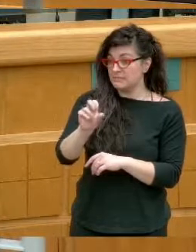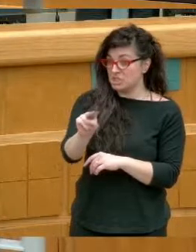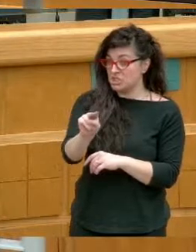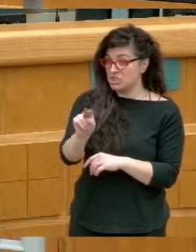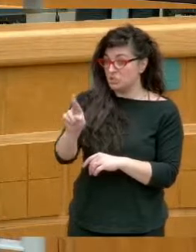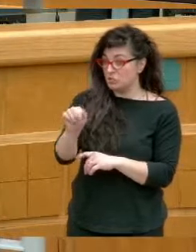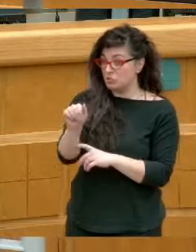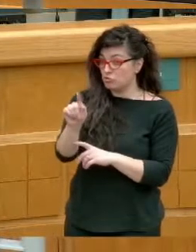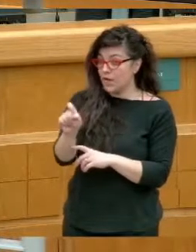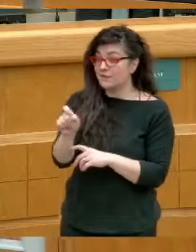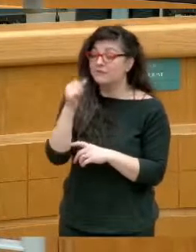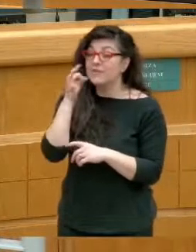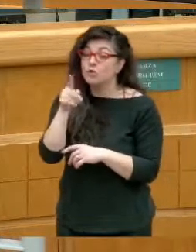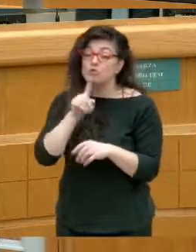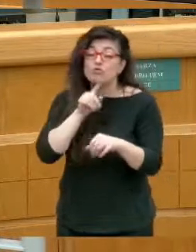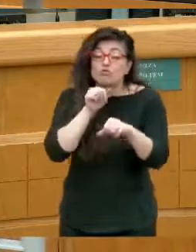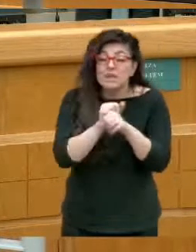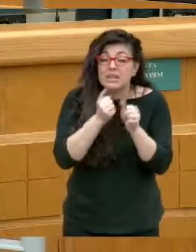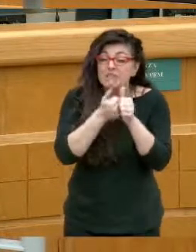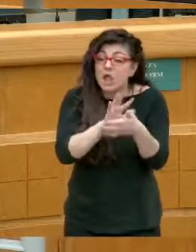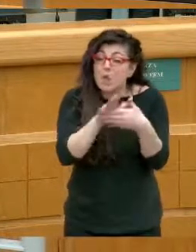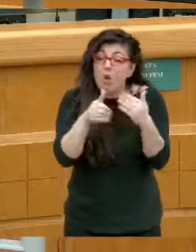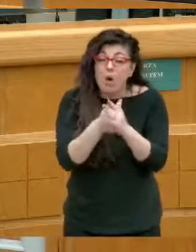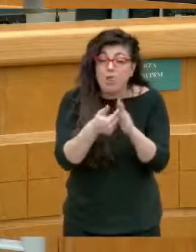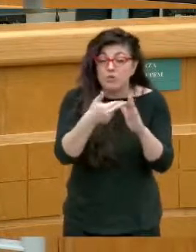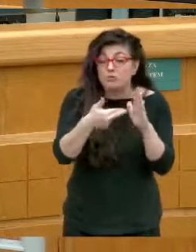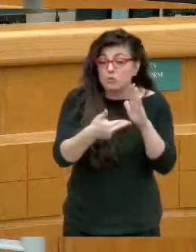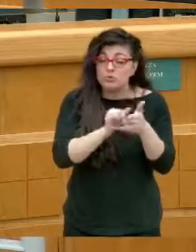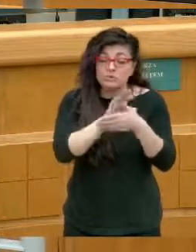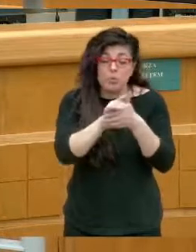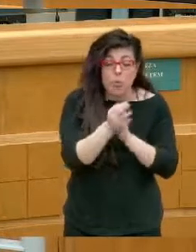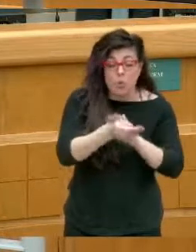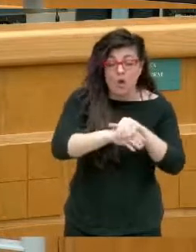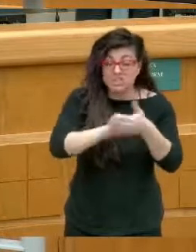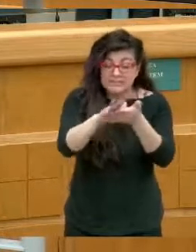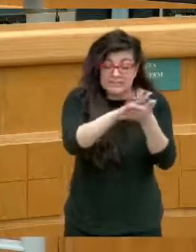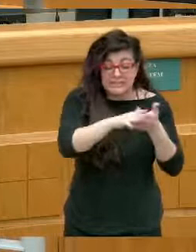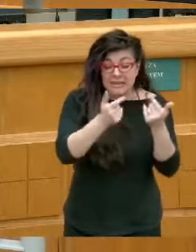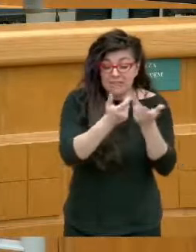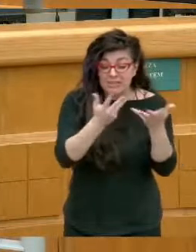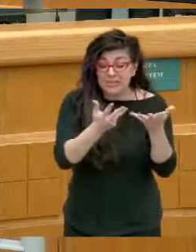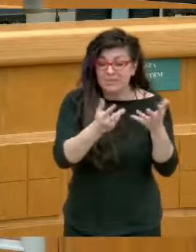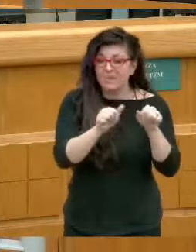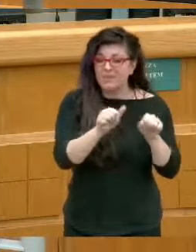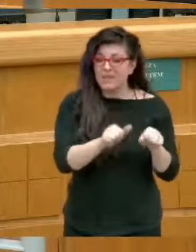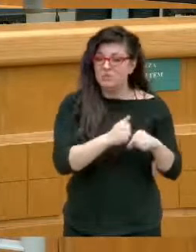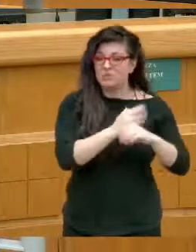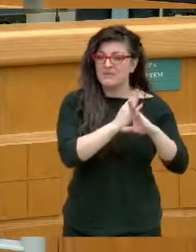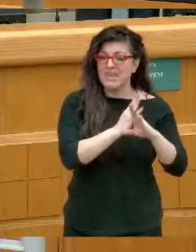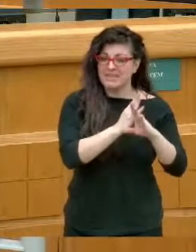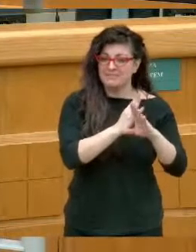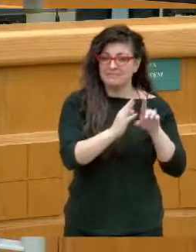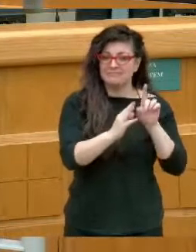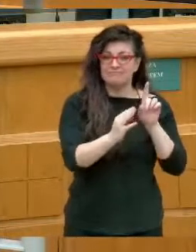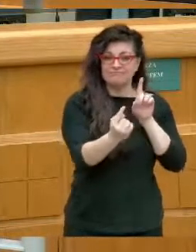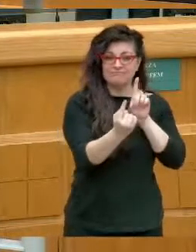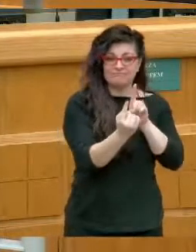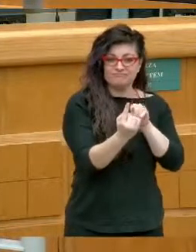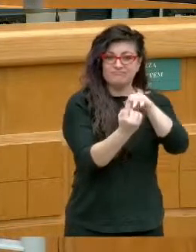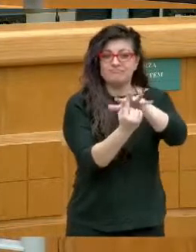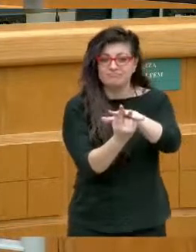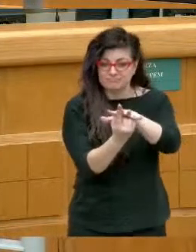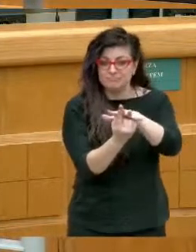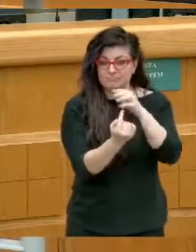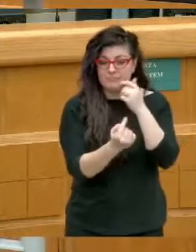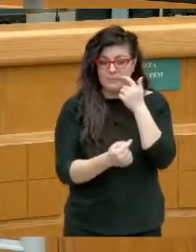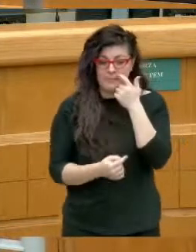the confines of the building, or at least hopefully at the same level as. And so this was just one example, and it could